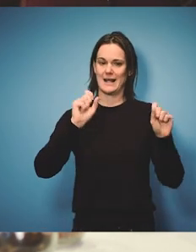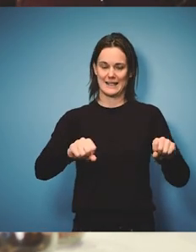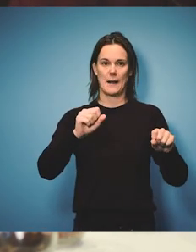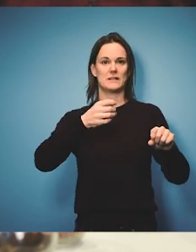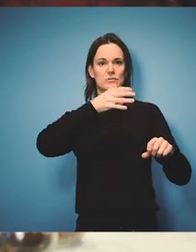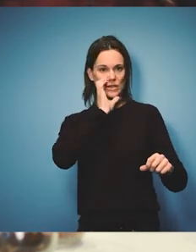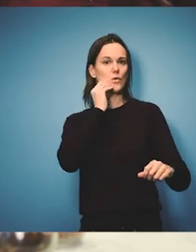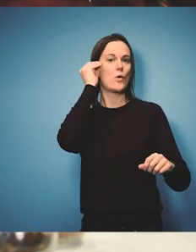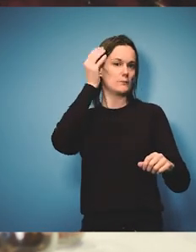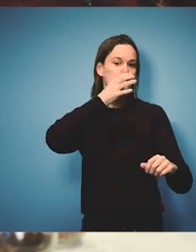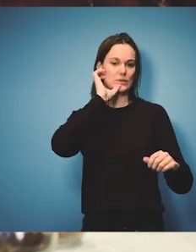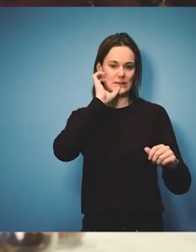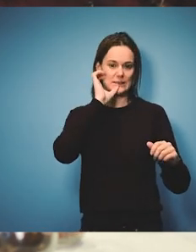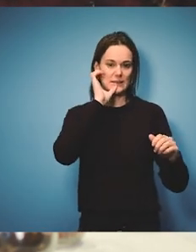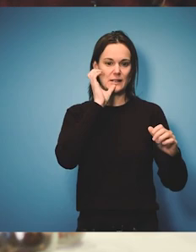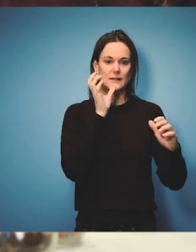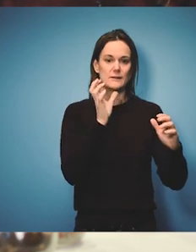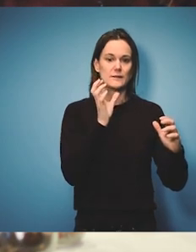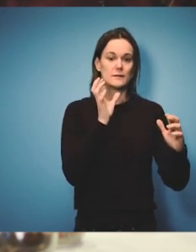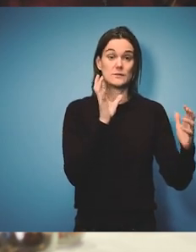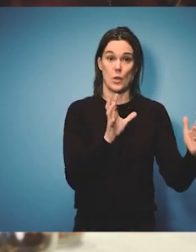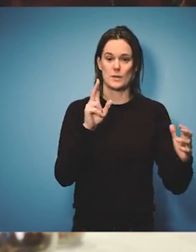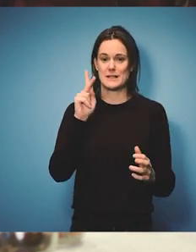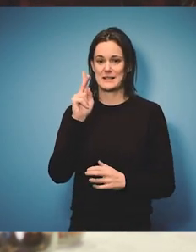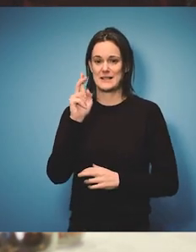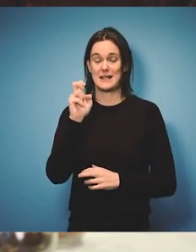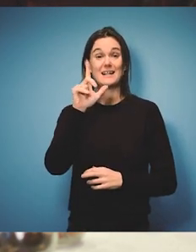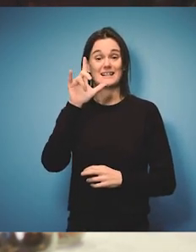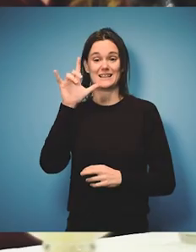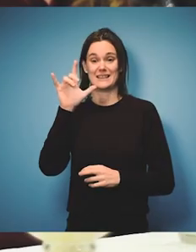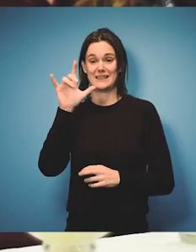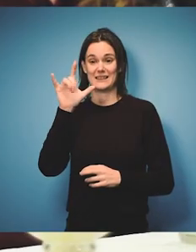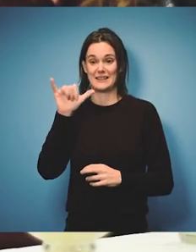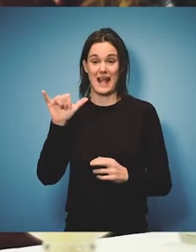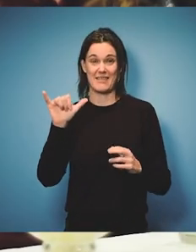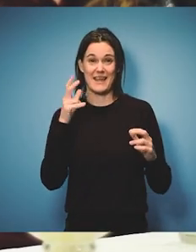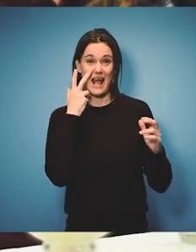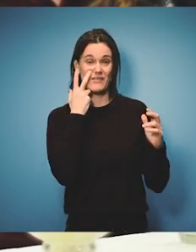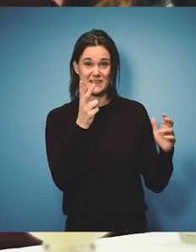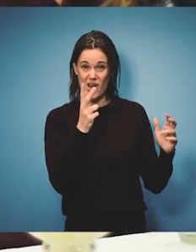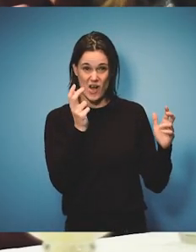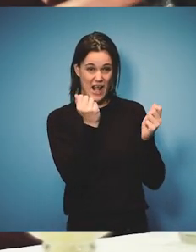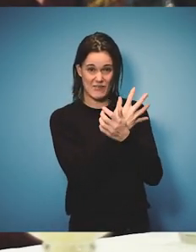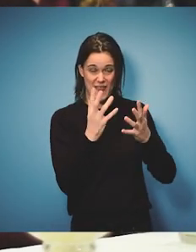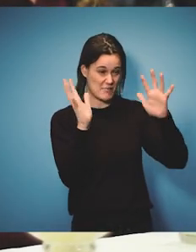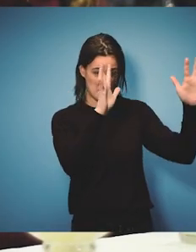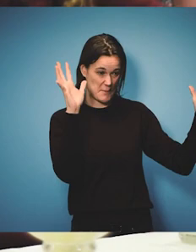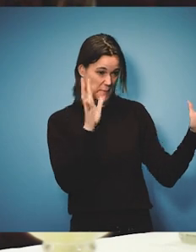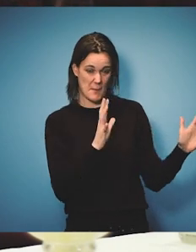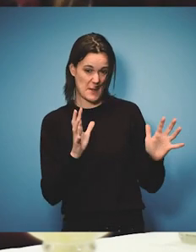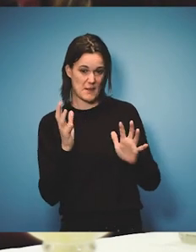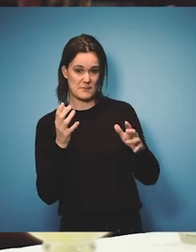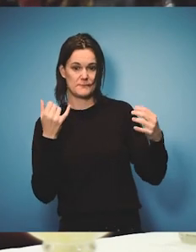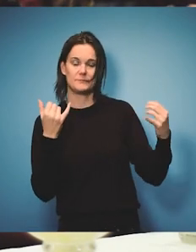base for your drink at home. So now, without having to go through the mixer, because Kelly, she's taken all these hacks and come up with a